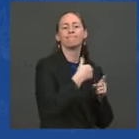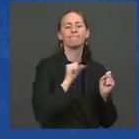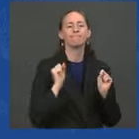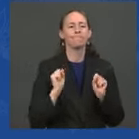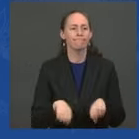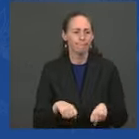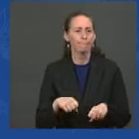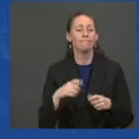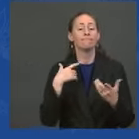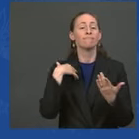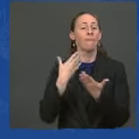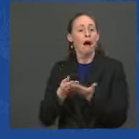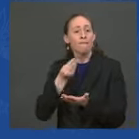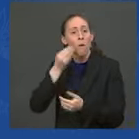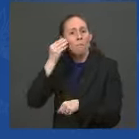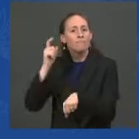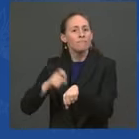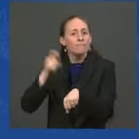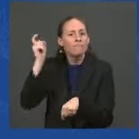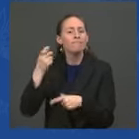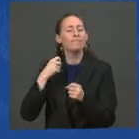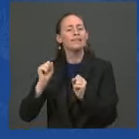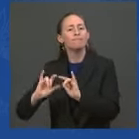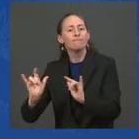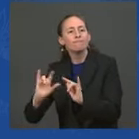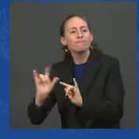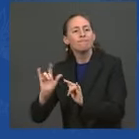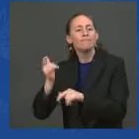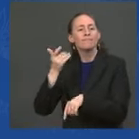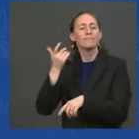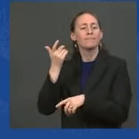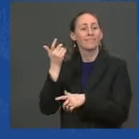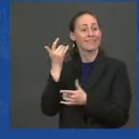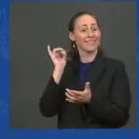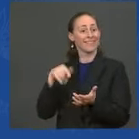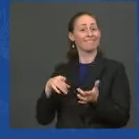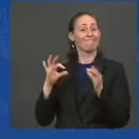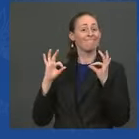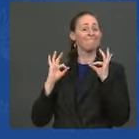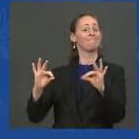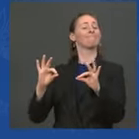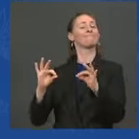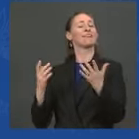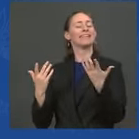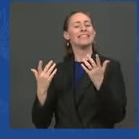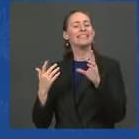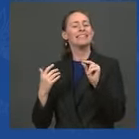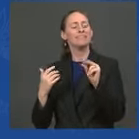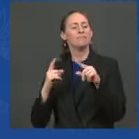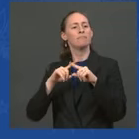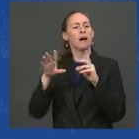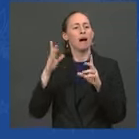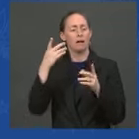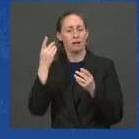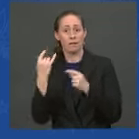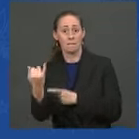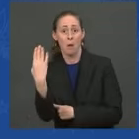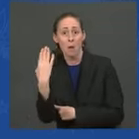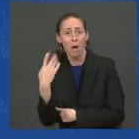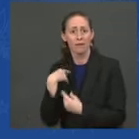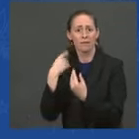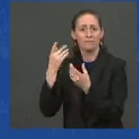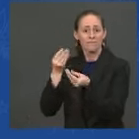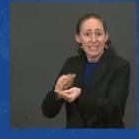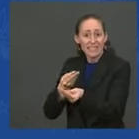boys. It wasn't Ozzie and Harriet, but we'd have breakfast in the morning, and when they got a little older, get them off to school. And I'd